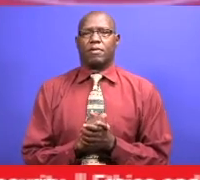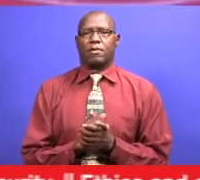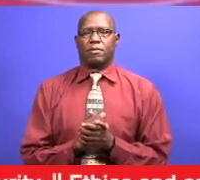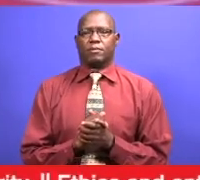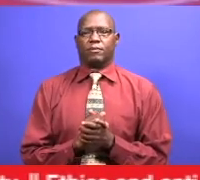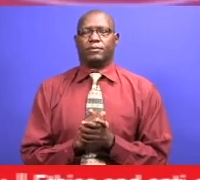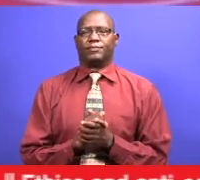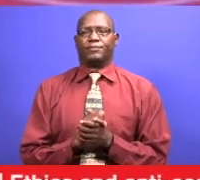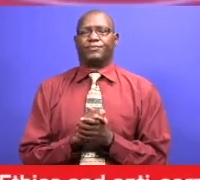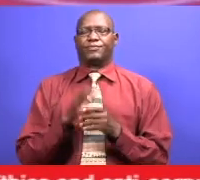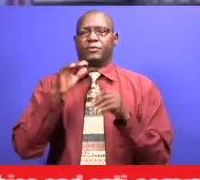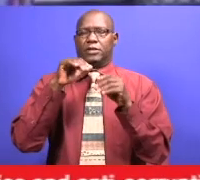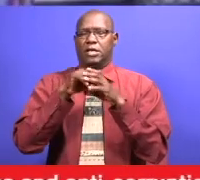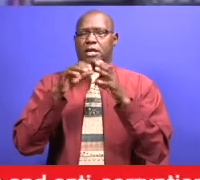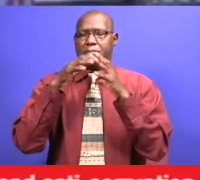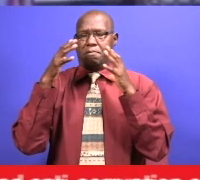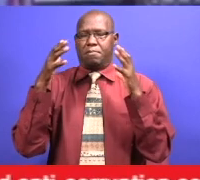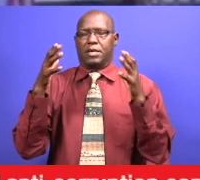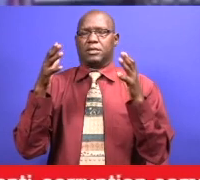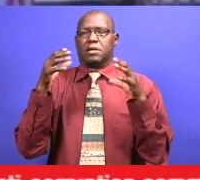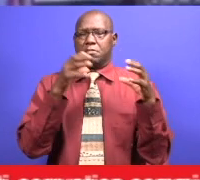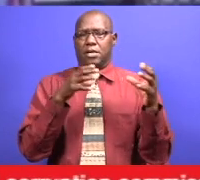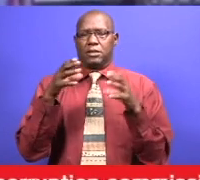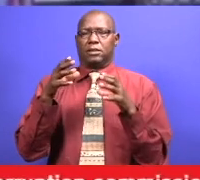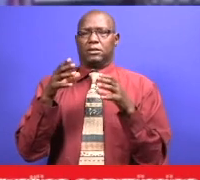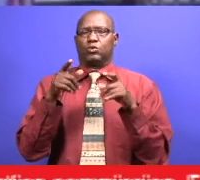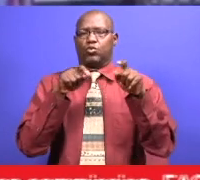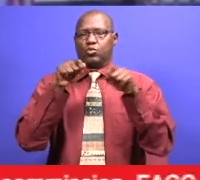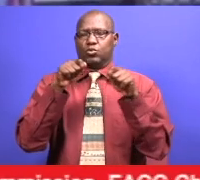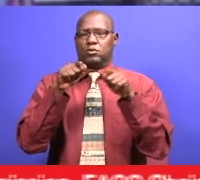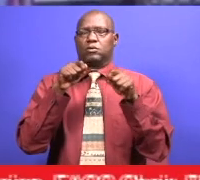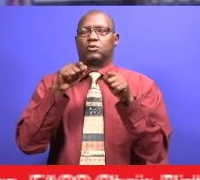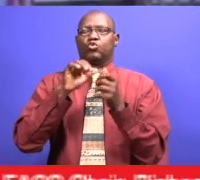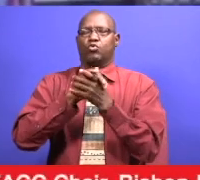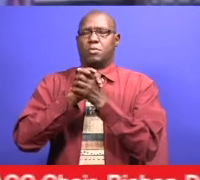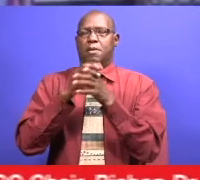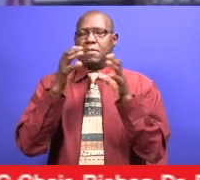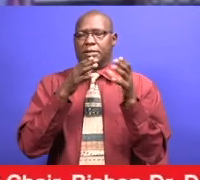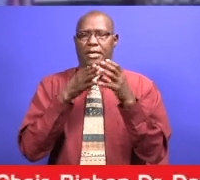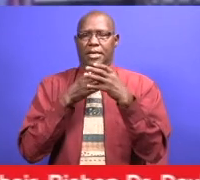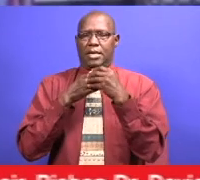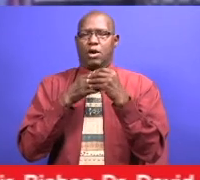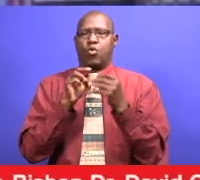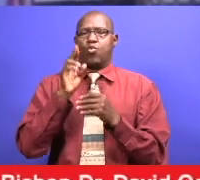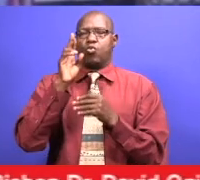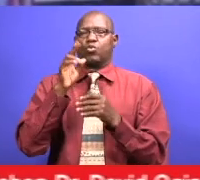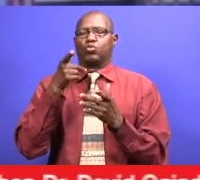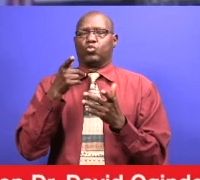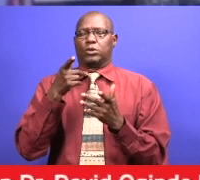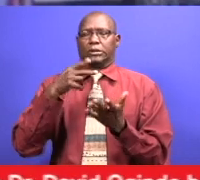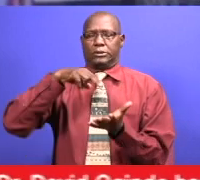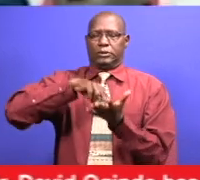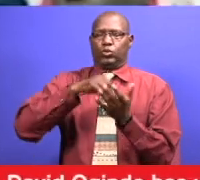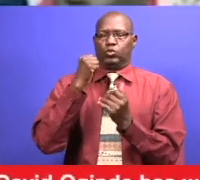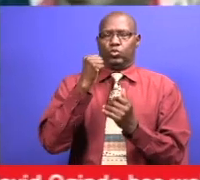In a major battle to control the former ruling party, Jubilee party leader Uhuru Kenyatta has today stamped his authority after the